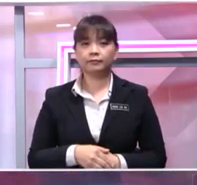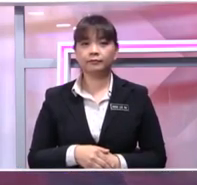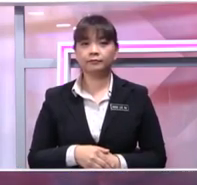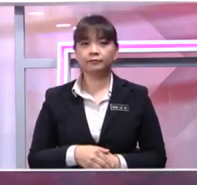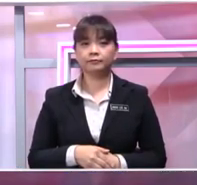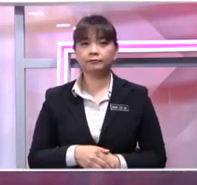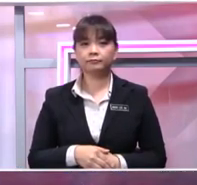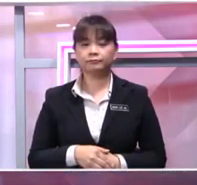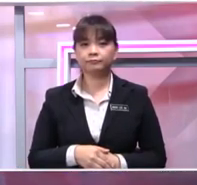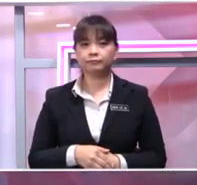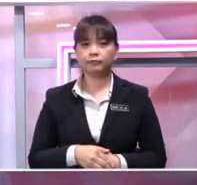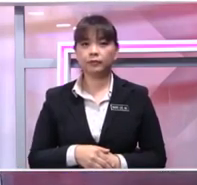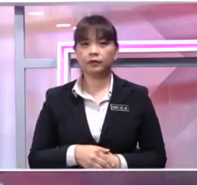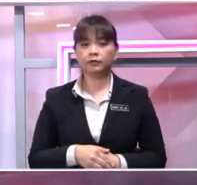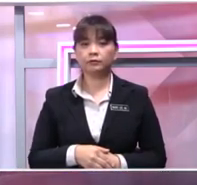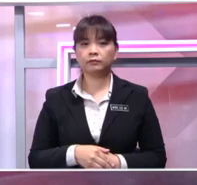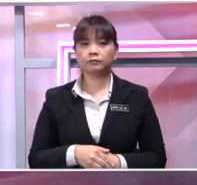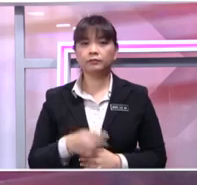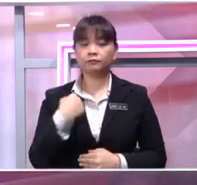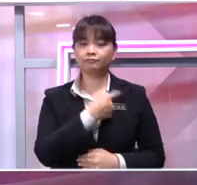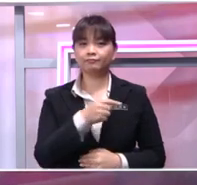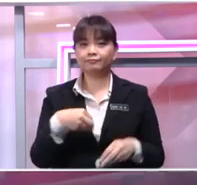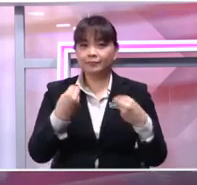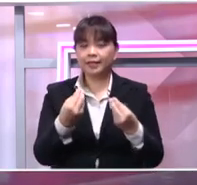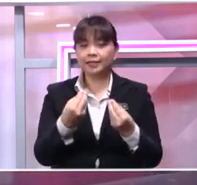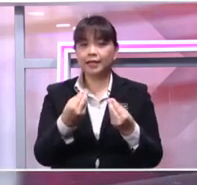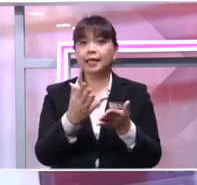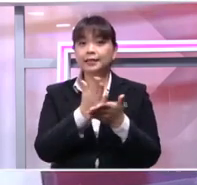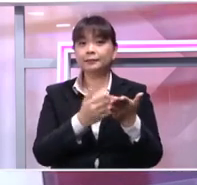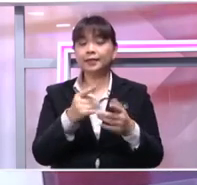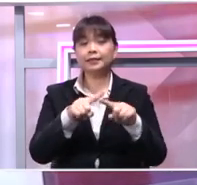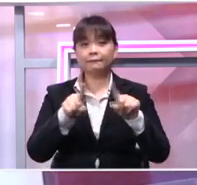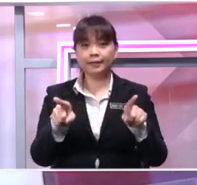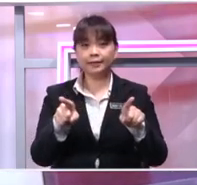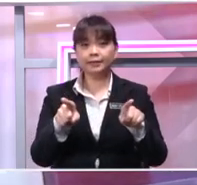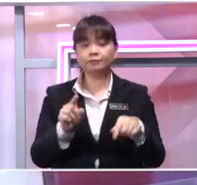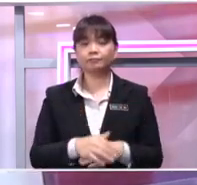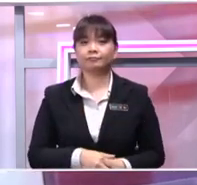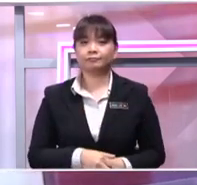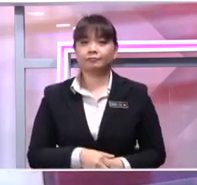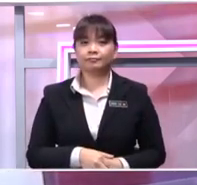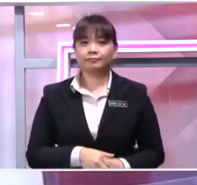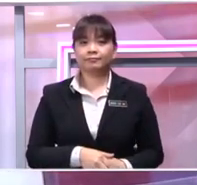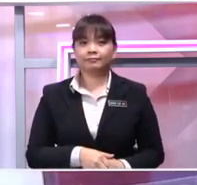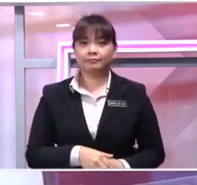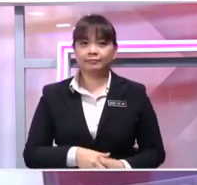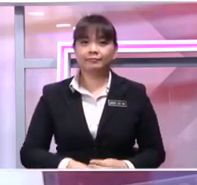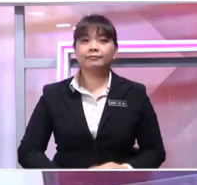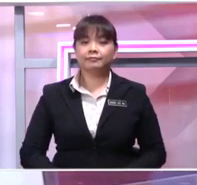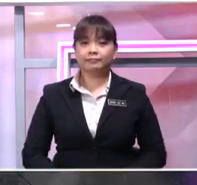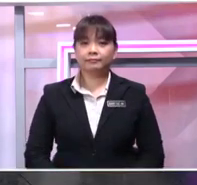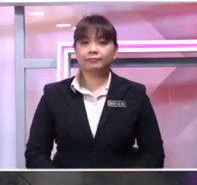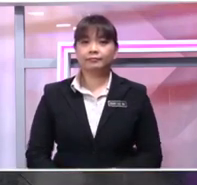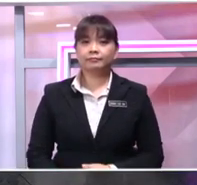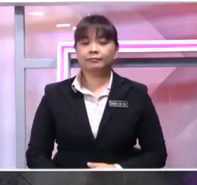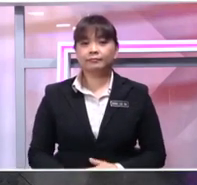change should? It. Okay. We should give something different yes. to appreciate their efforts. Okay. So, this is the smileys for Fazrina. All right. Good.